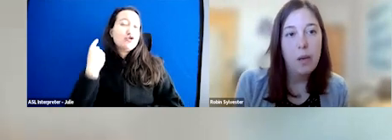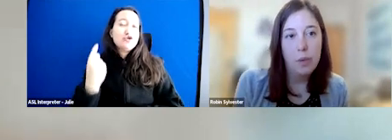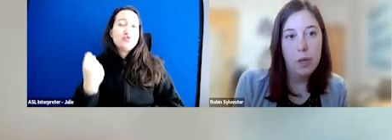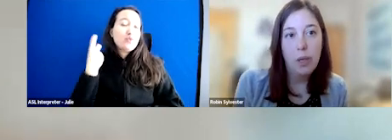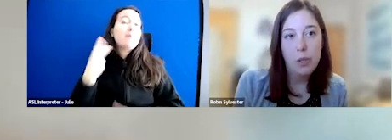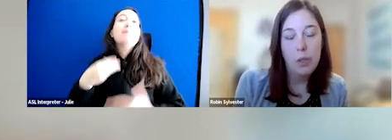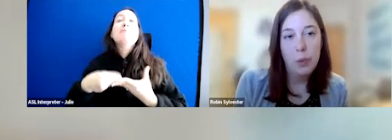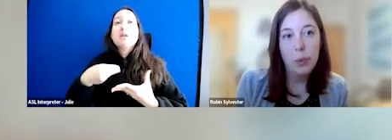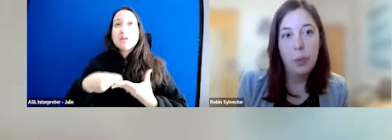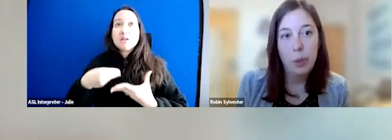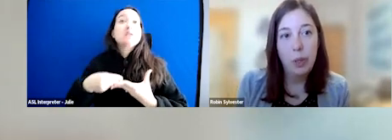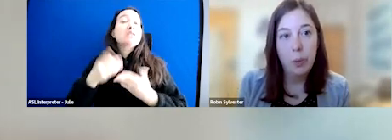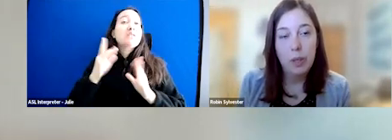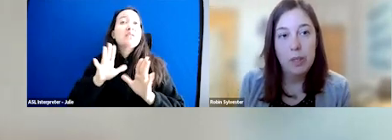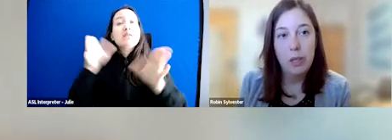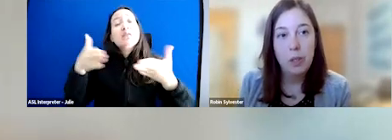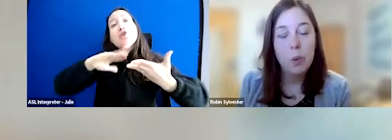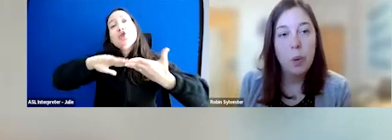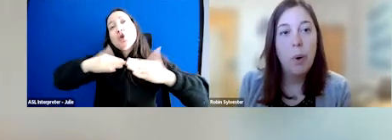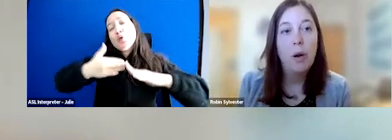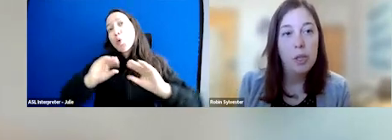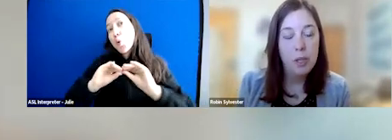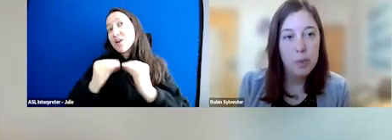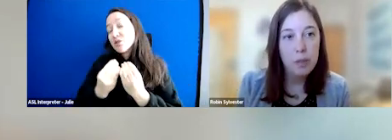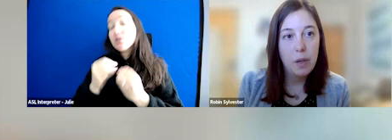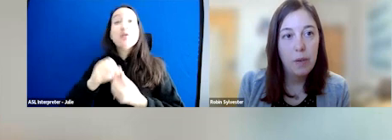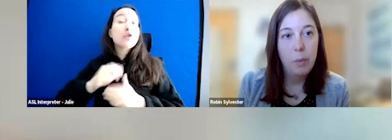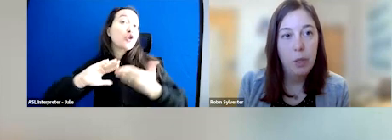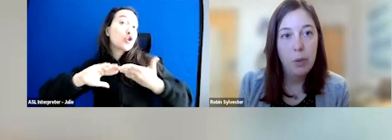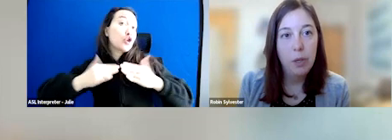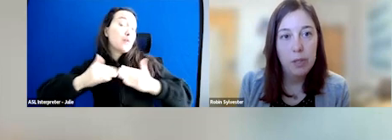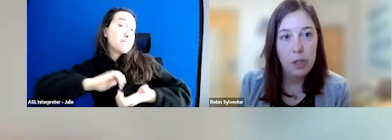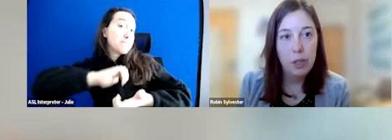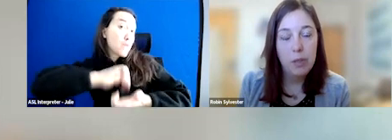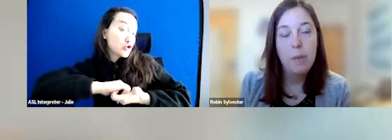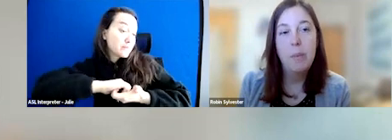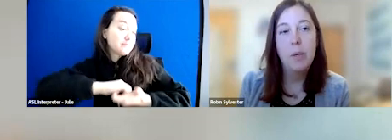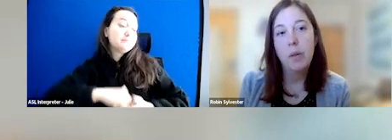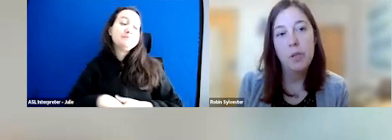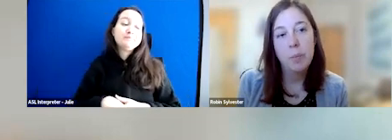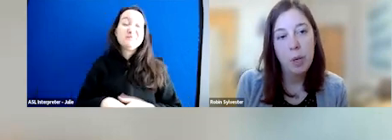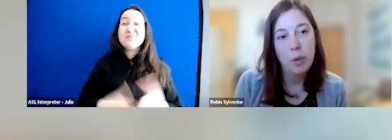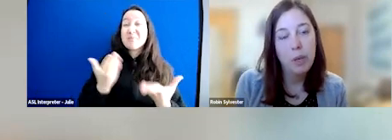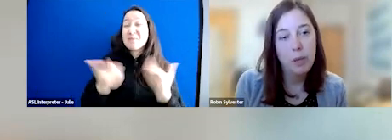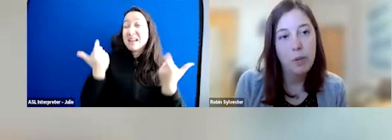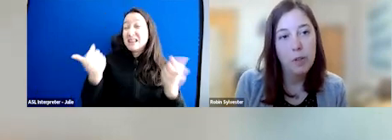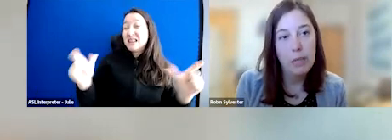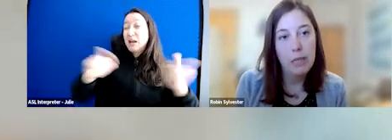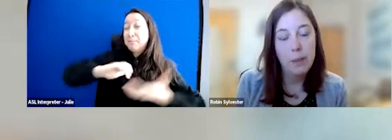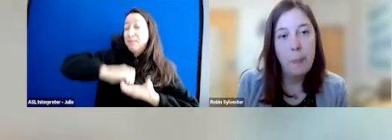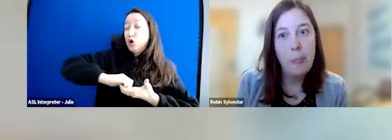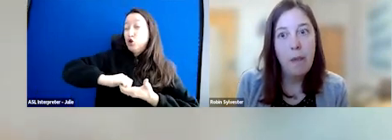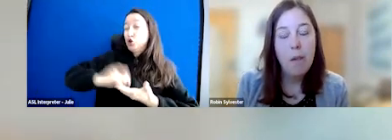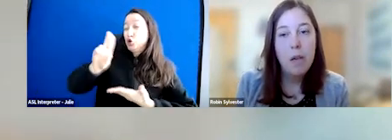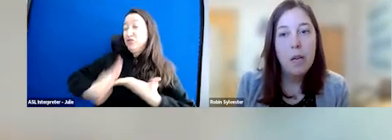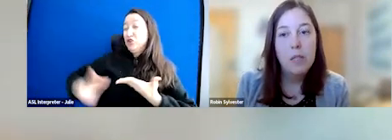opportunities that were targeted to community organizations or partnerships of a community organization and maybe a larger partner like a